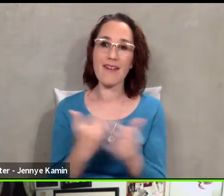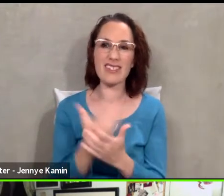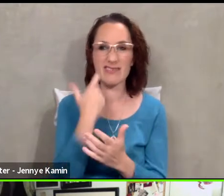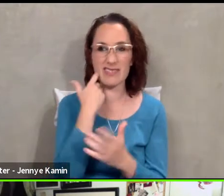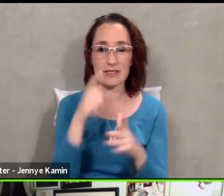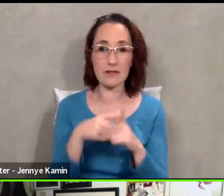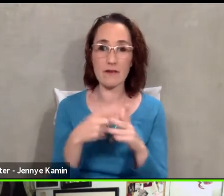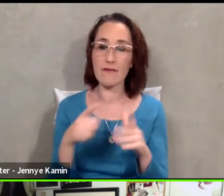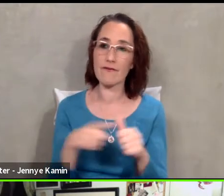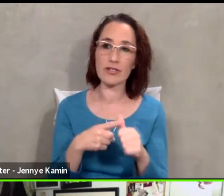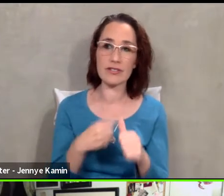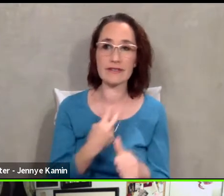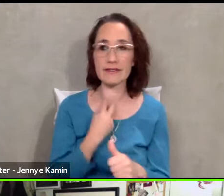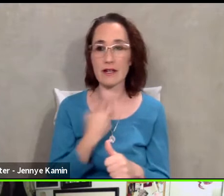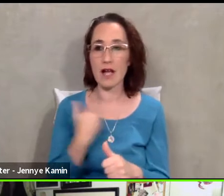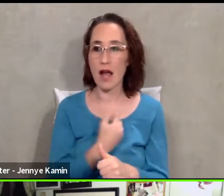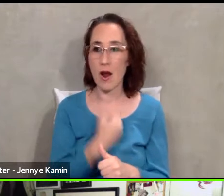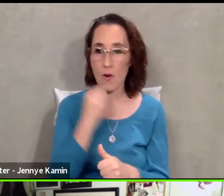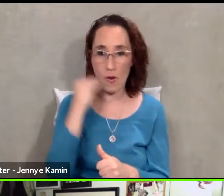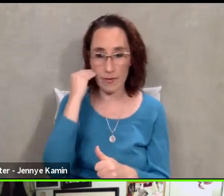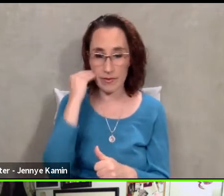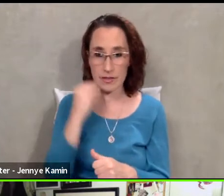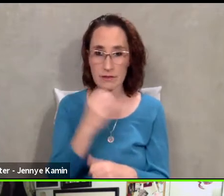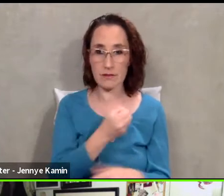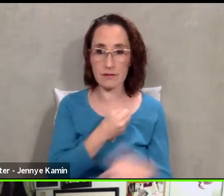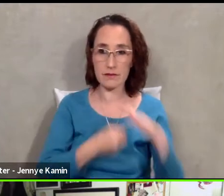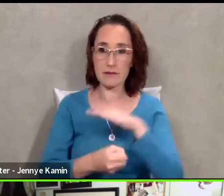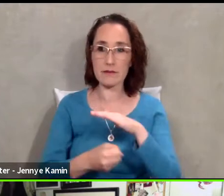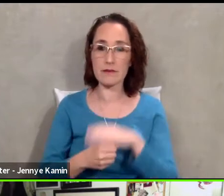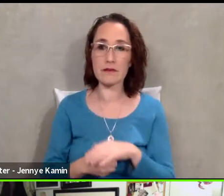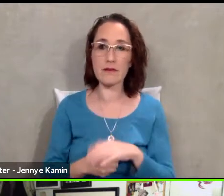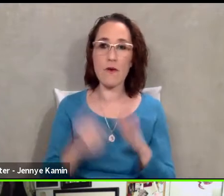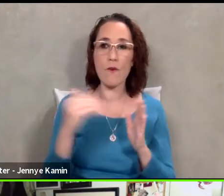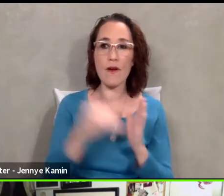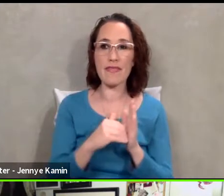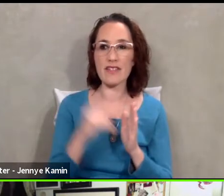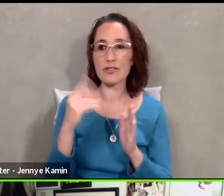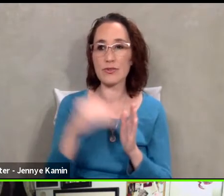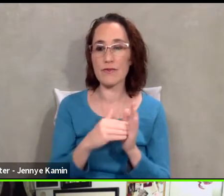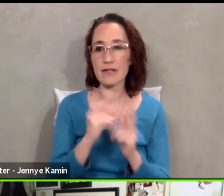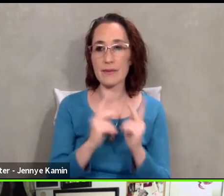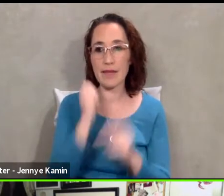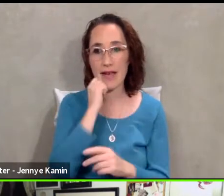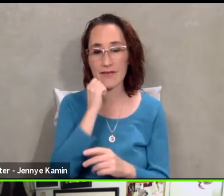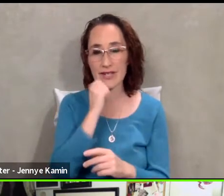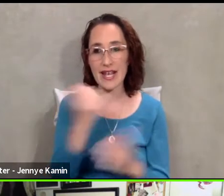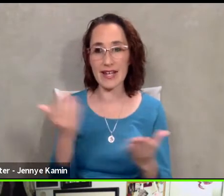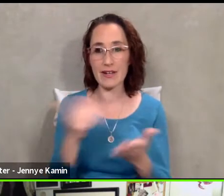first like locked in our homes, and when, you know, like 1,000, 2,000 people a day were dying in New York City.